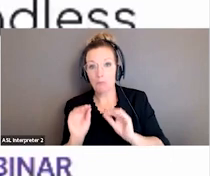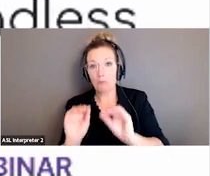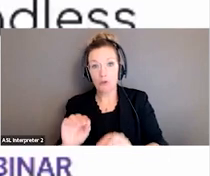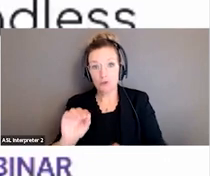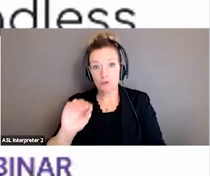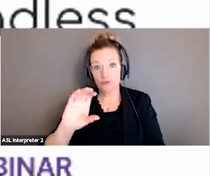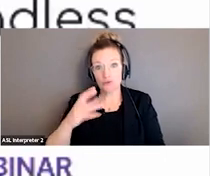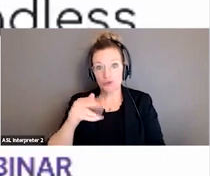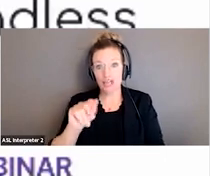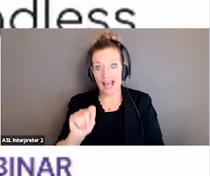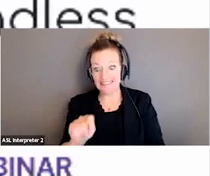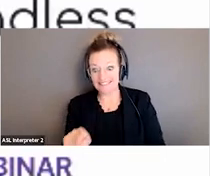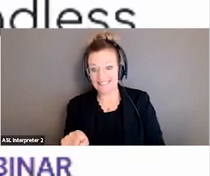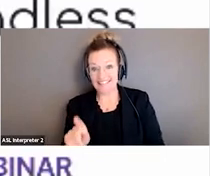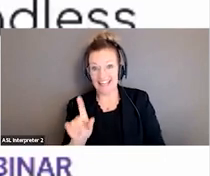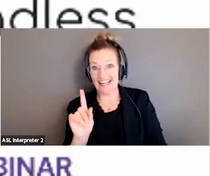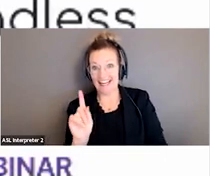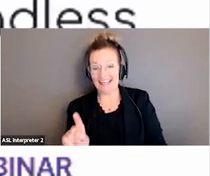chat